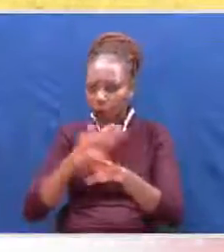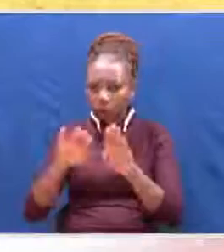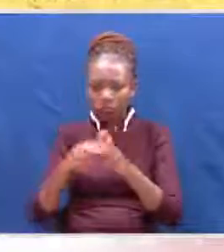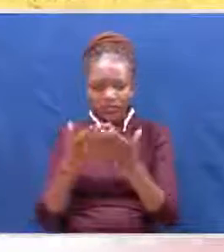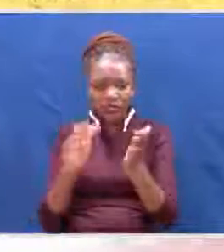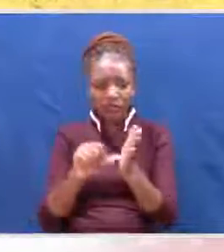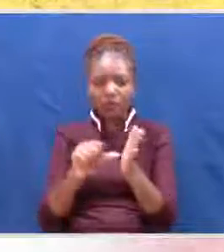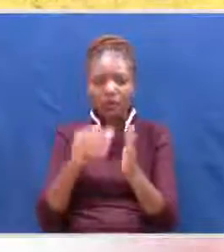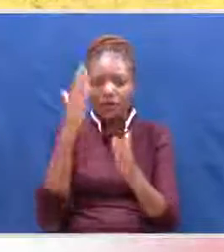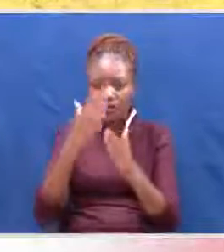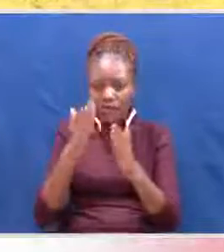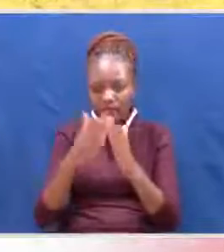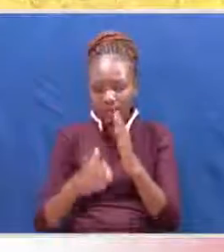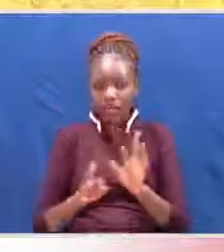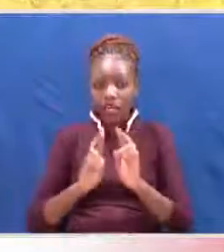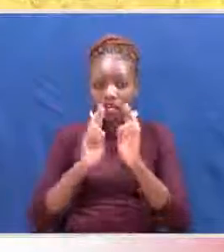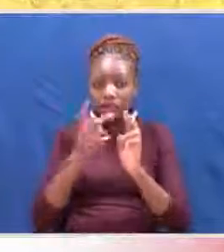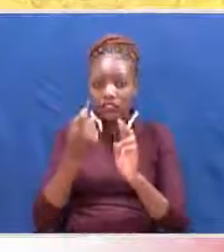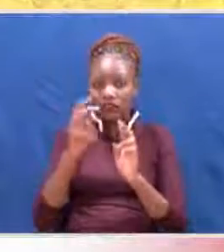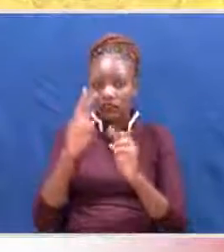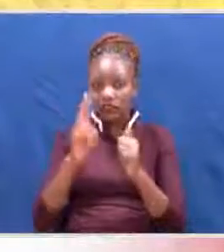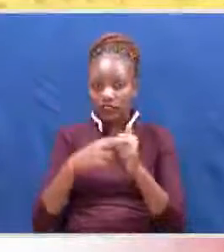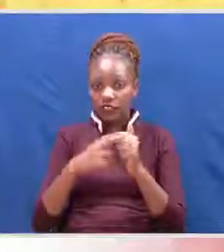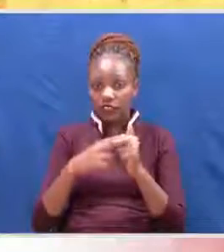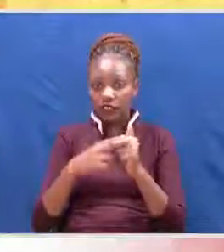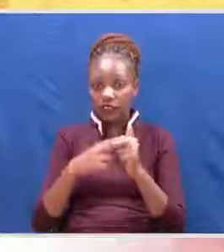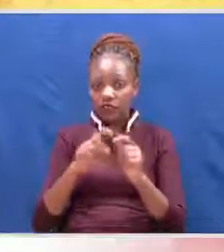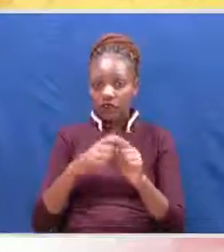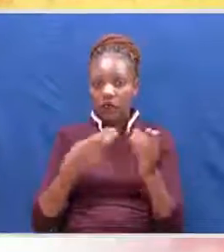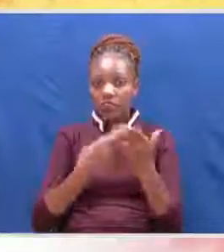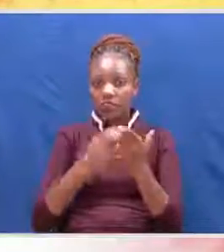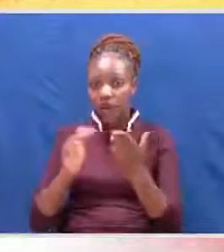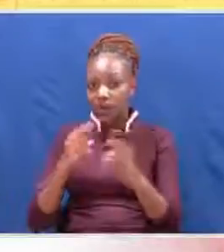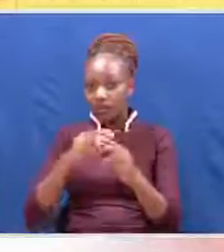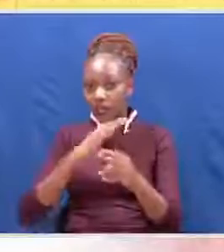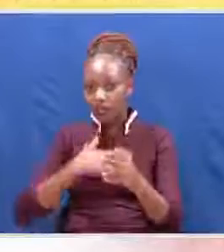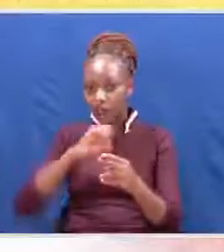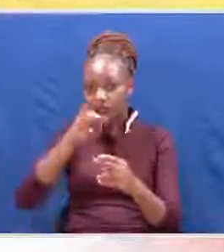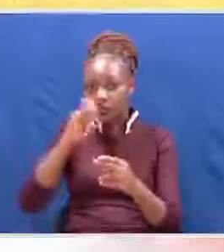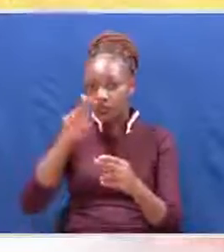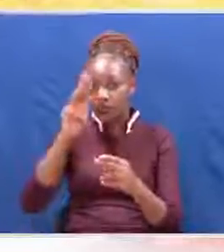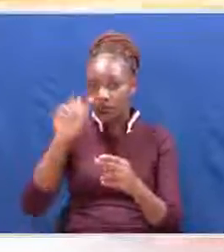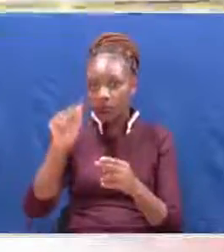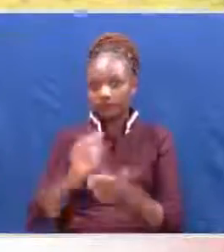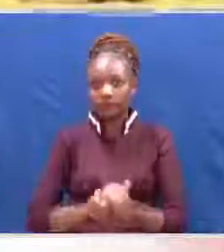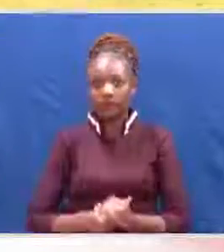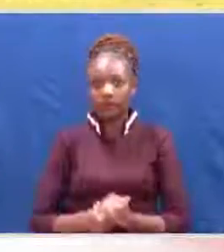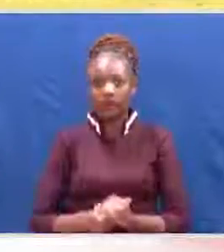Vihiga County, bringing you the feature, Used and Dumped, I am Julius Juma.